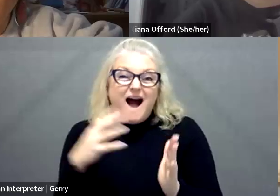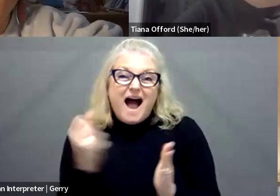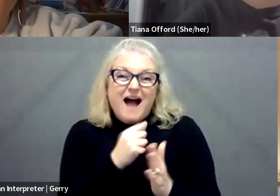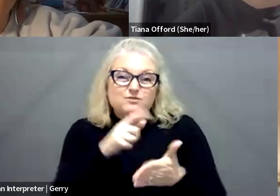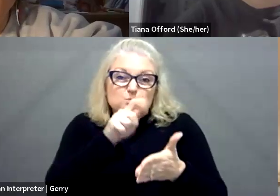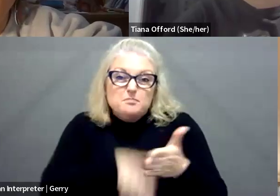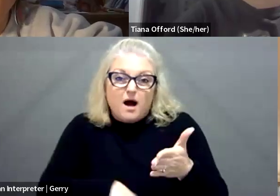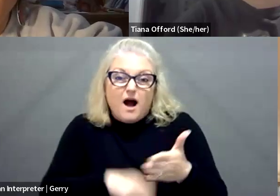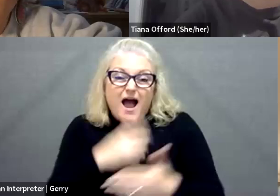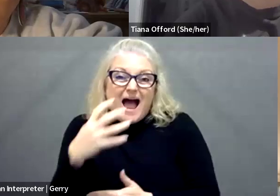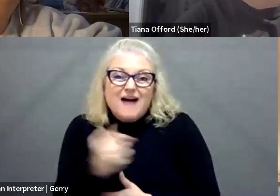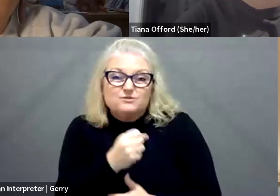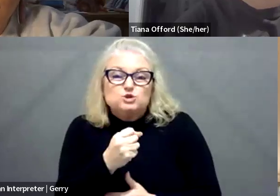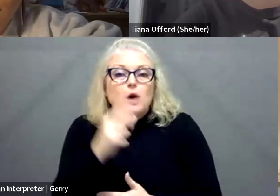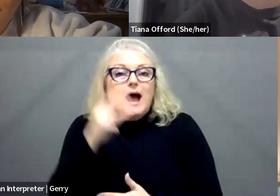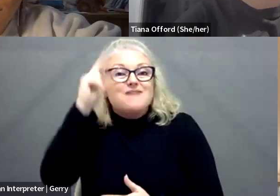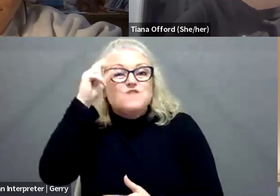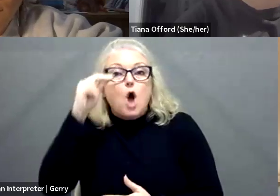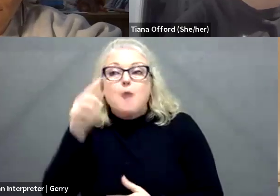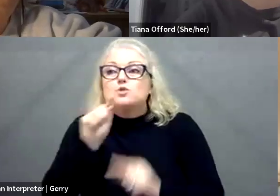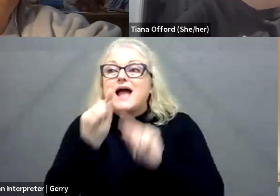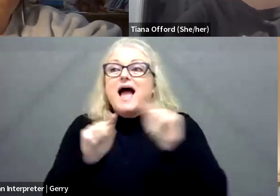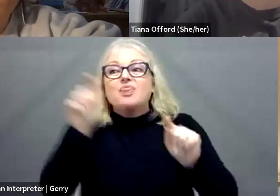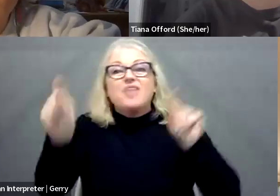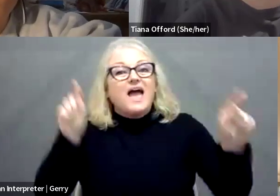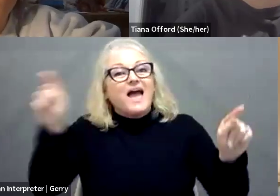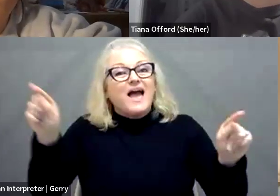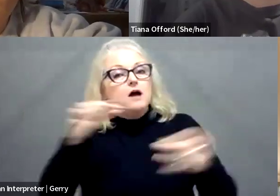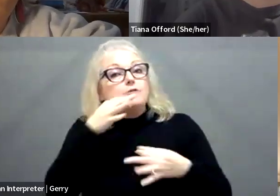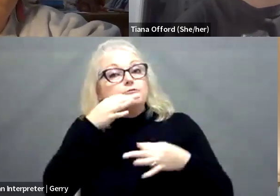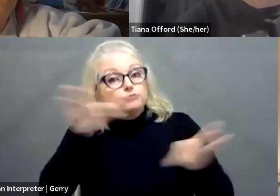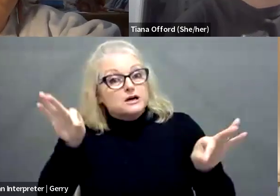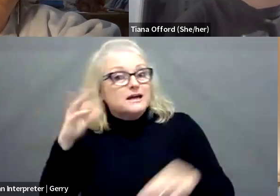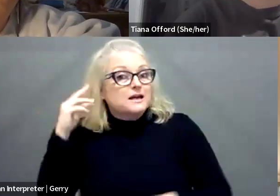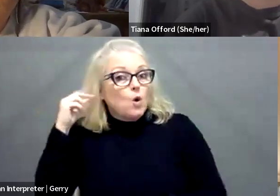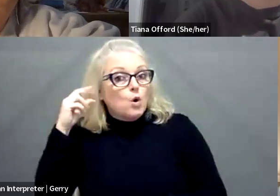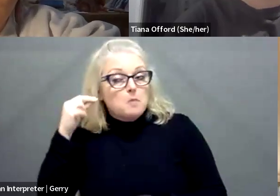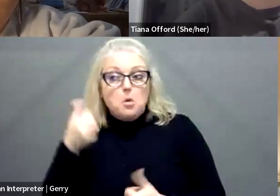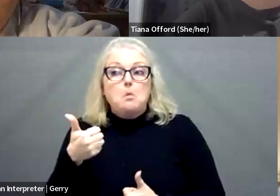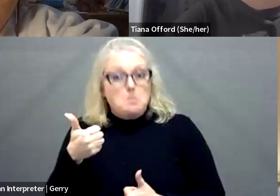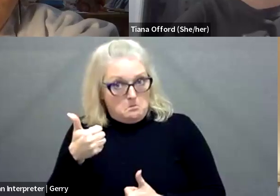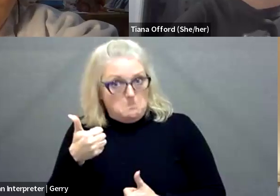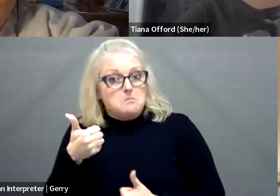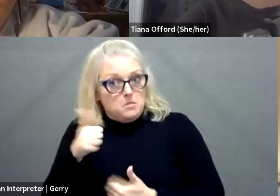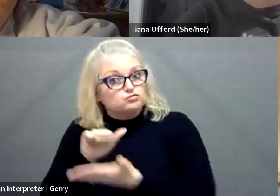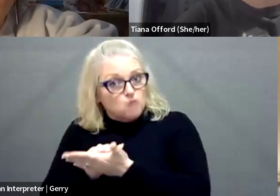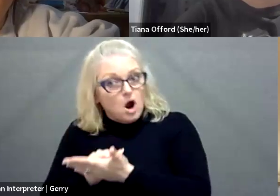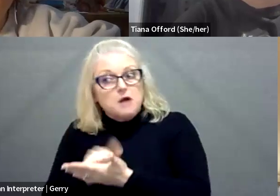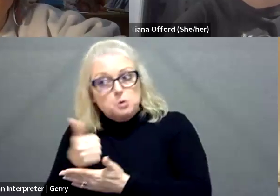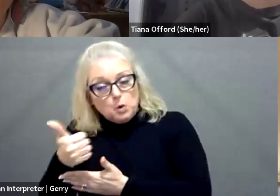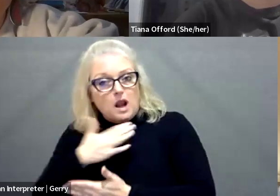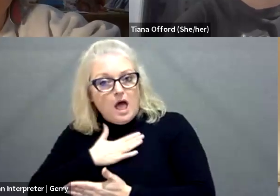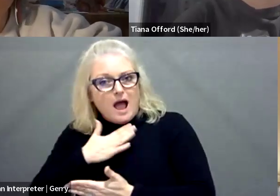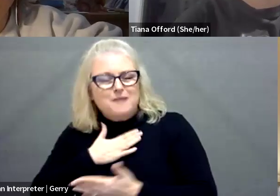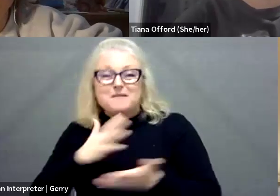There are libraries that offer free audiobooks, which is great, and we're moving in the right direction. But Braille especially is being left